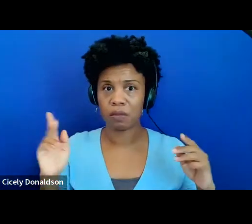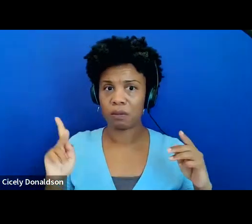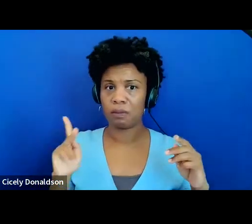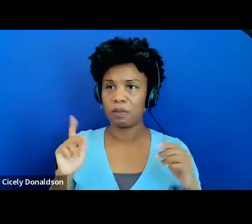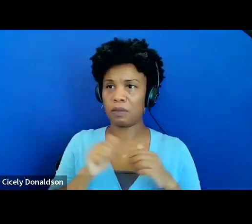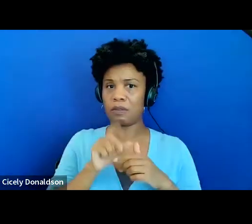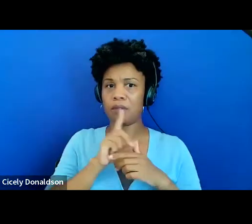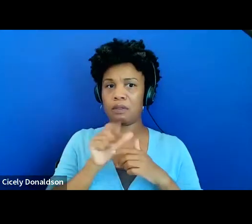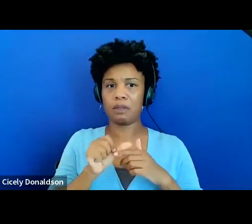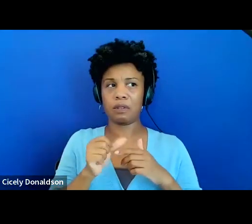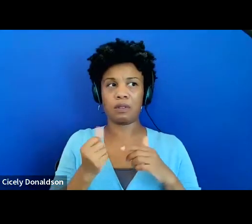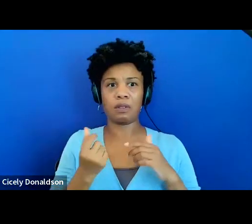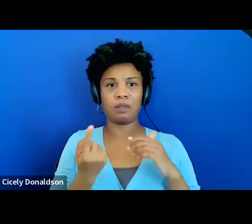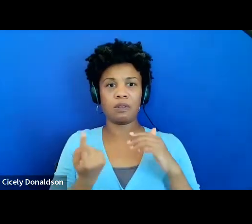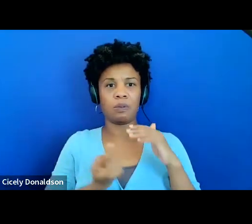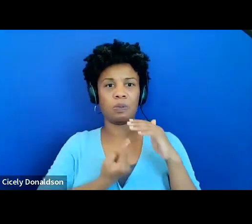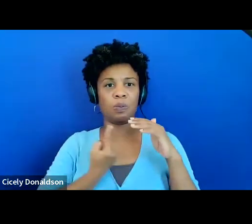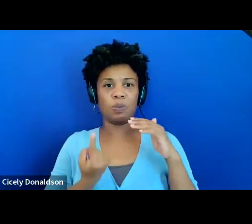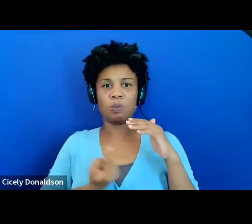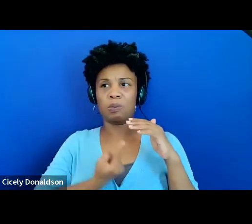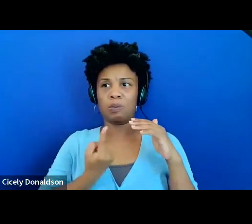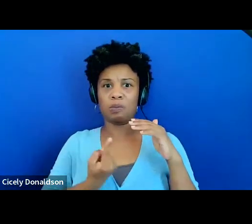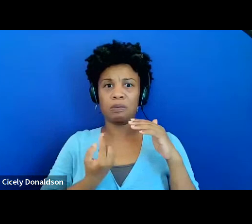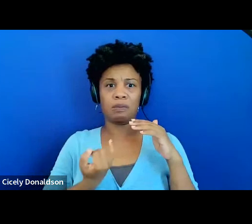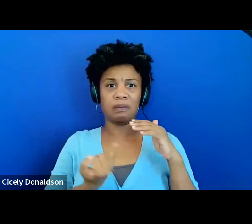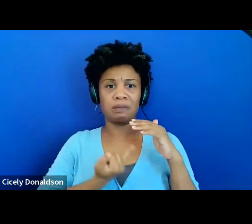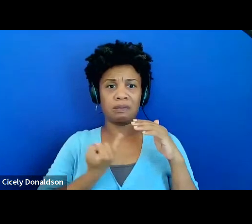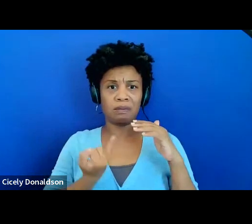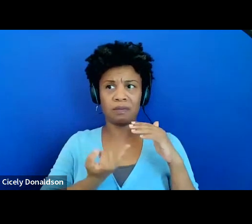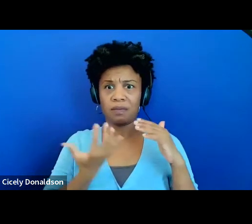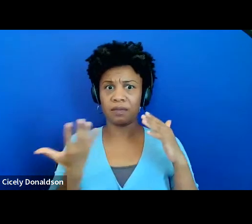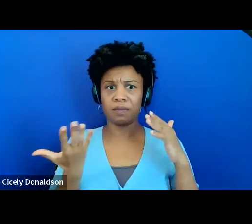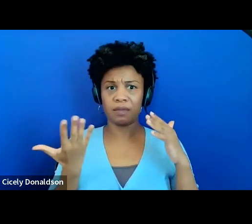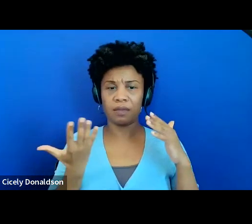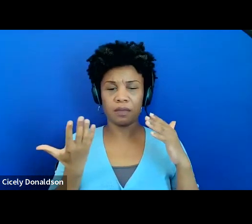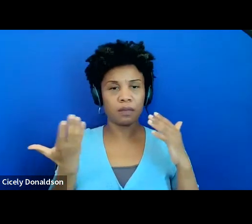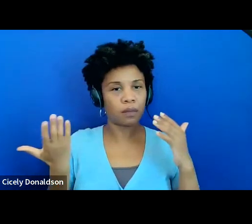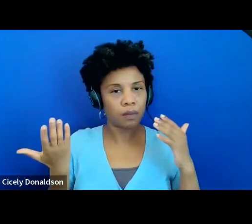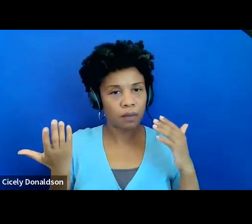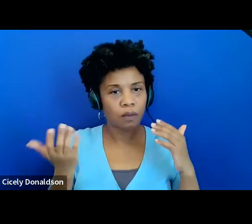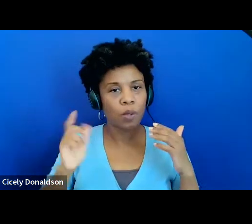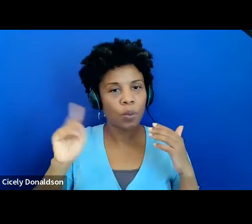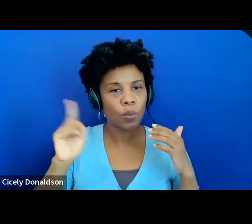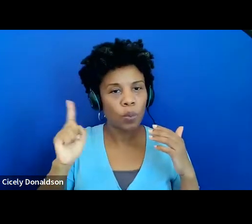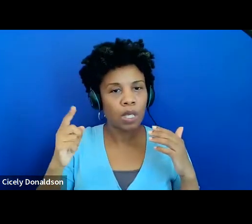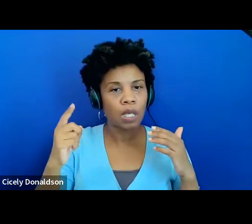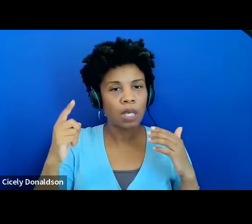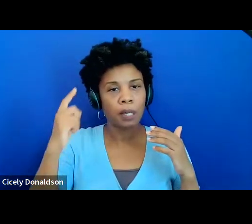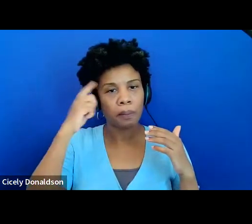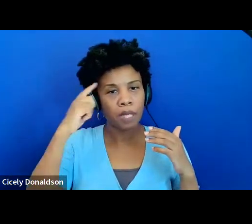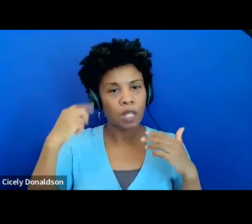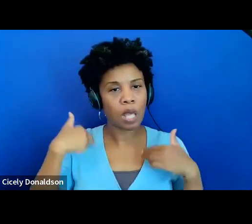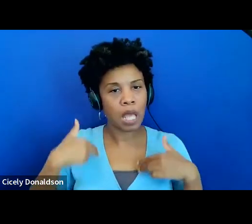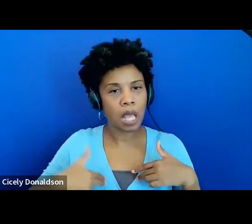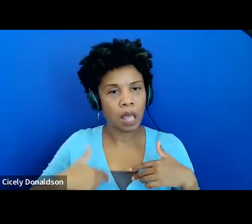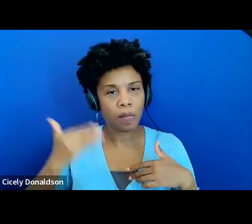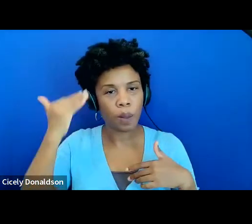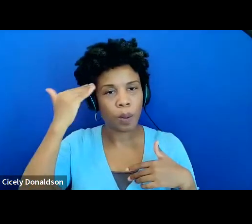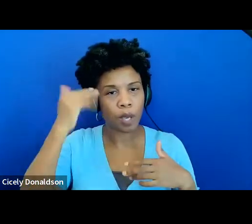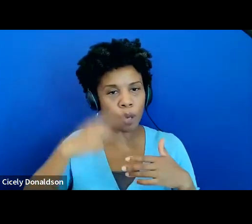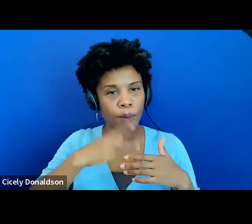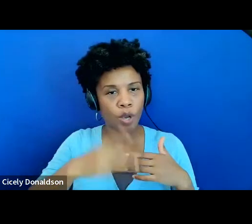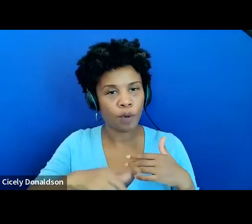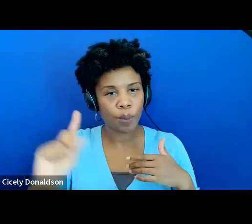of isolation. Did anyone get an invitation for a mental health awareness program? Promoting